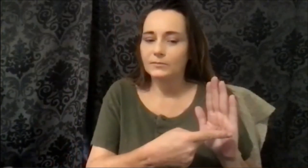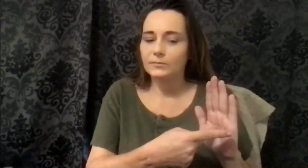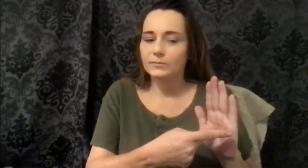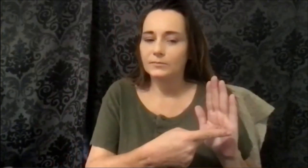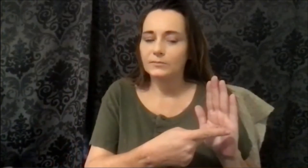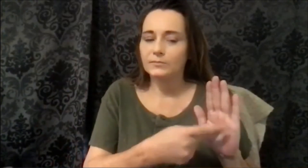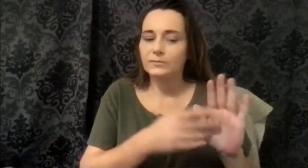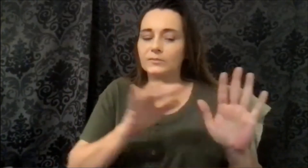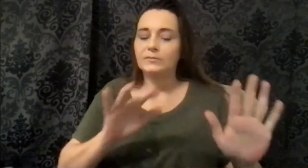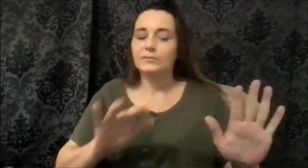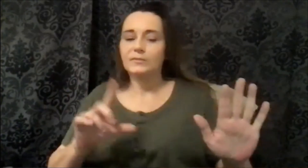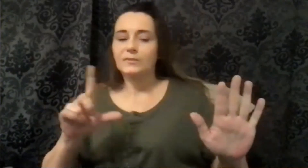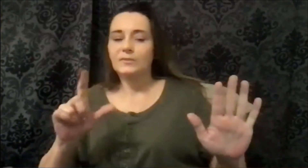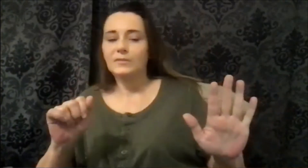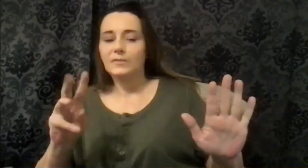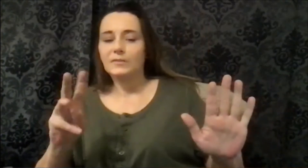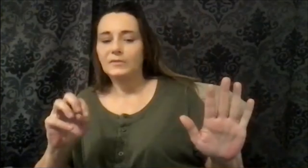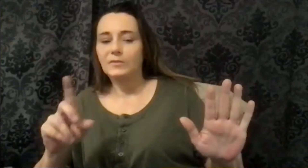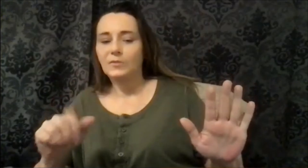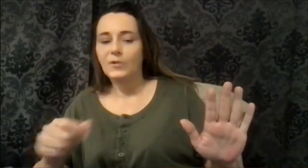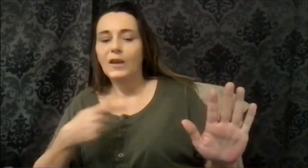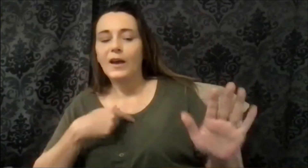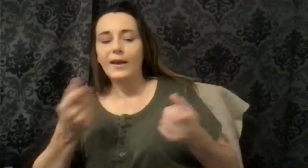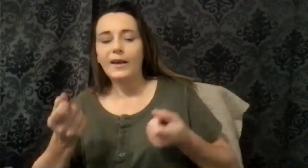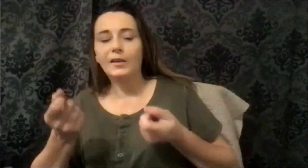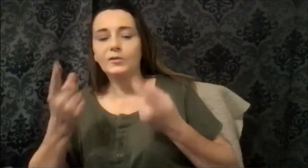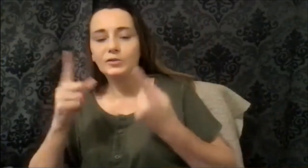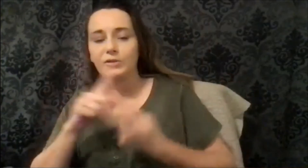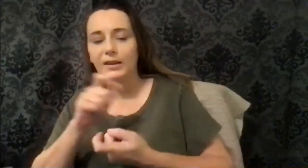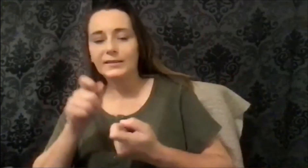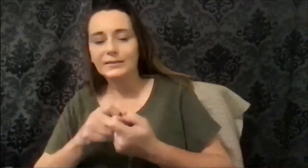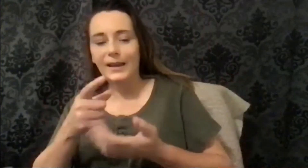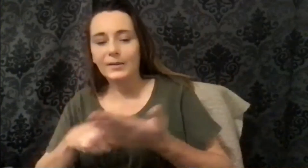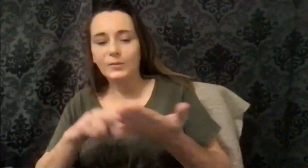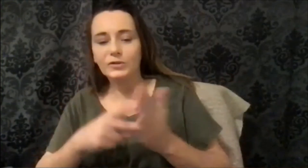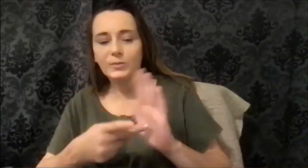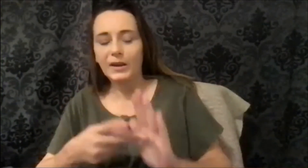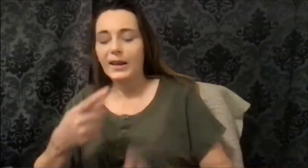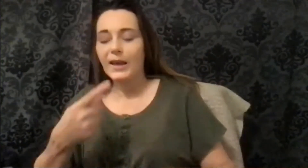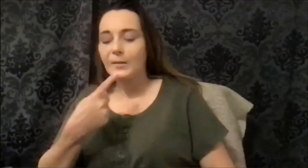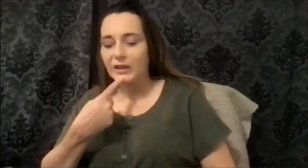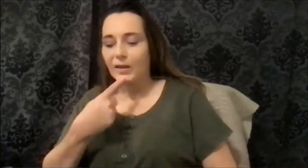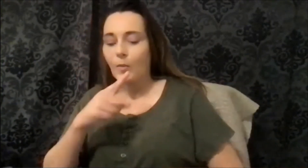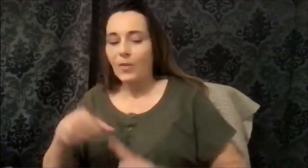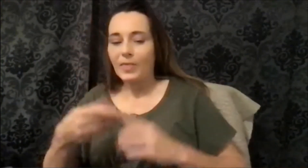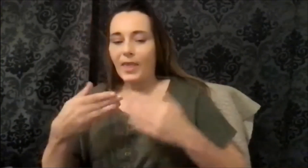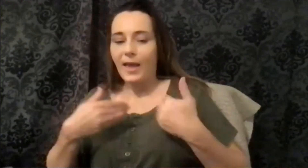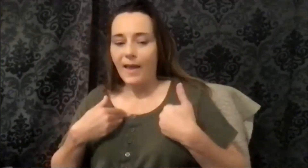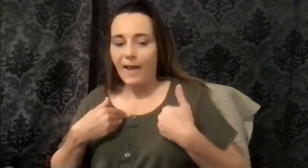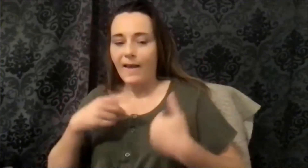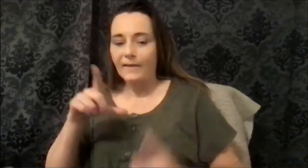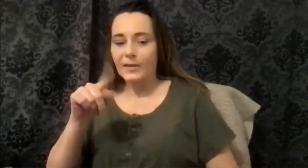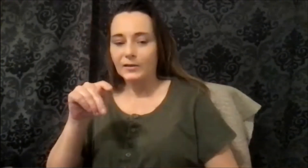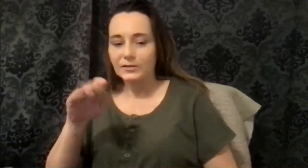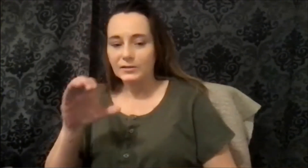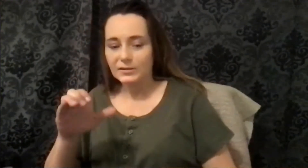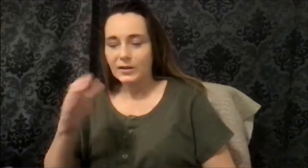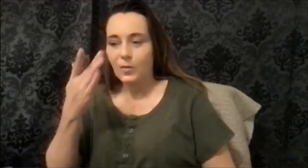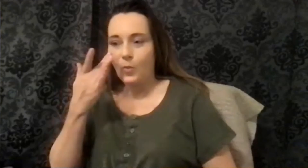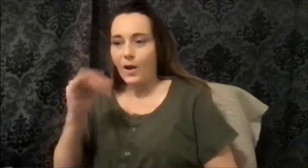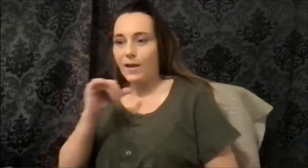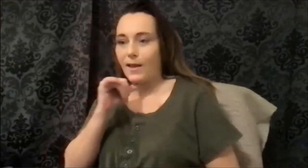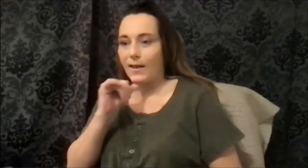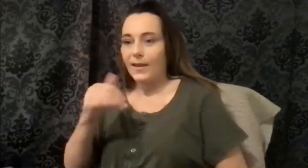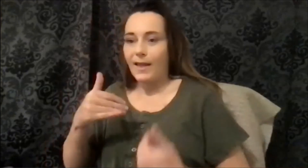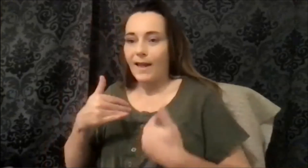Irene, I understand exactly what you're saying. So I'm saying when they do the translation, why not have a committee that finds the corresponding pages